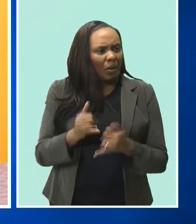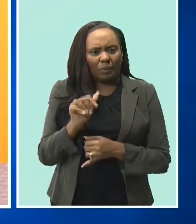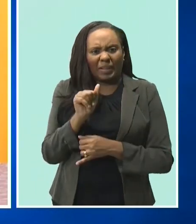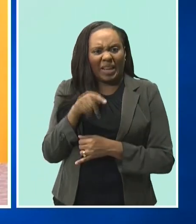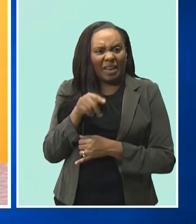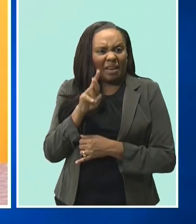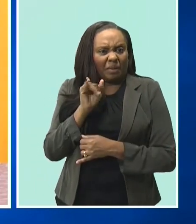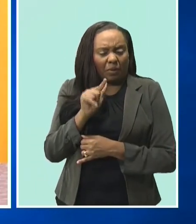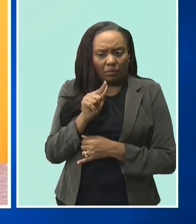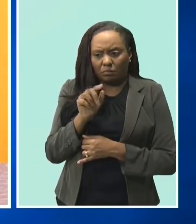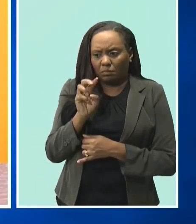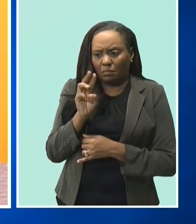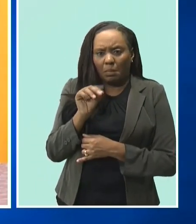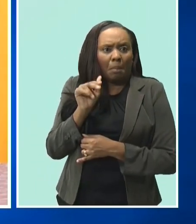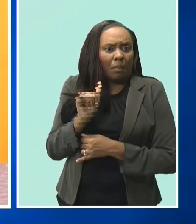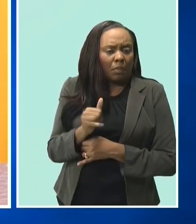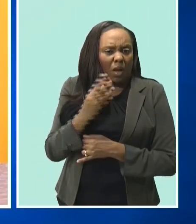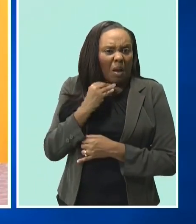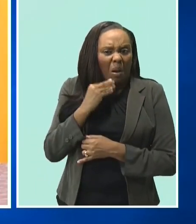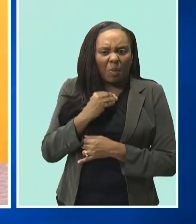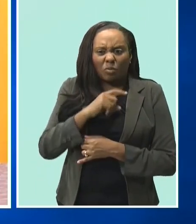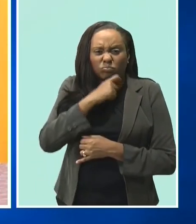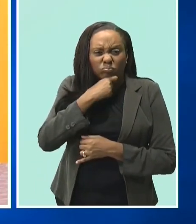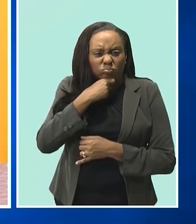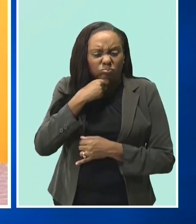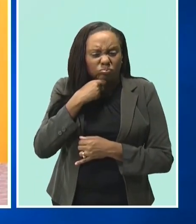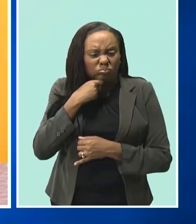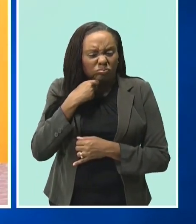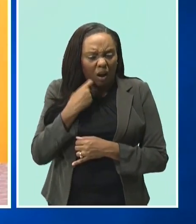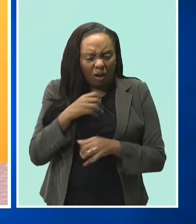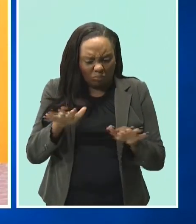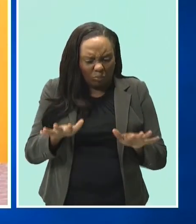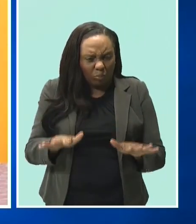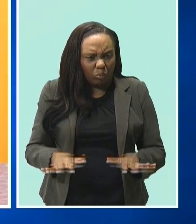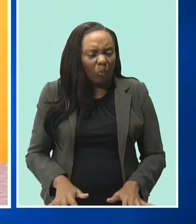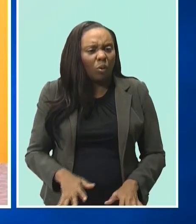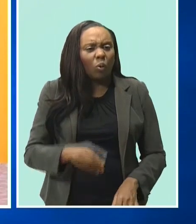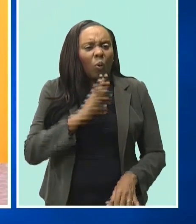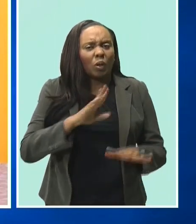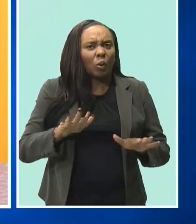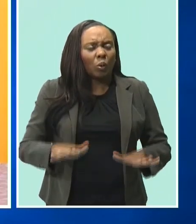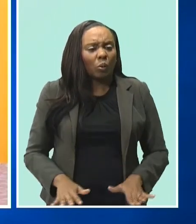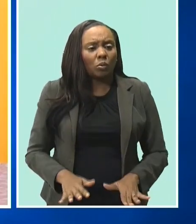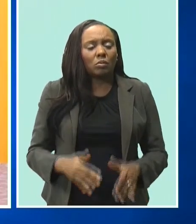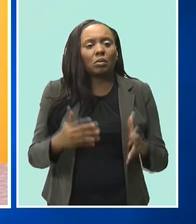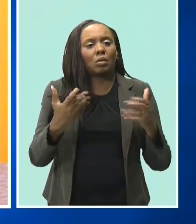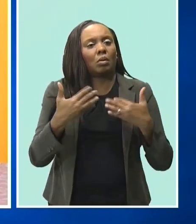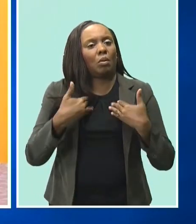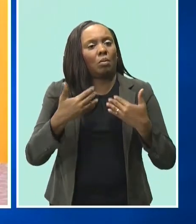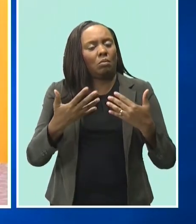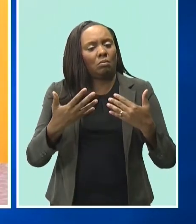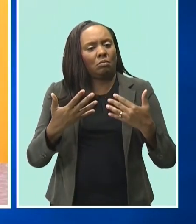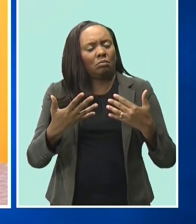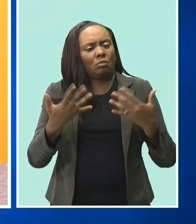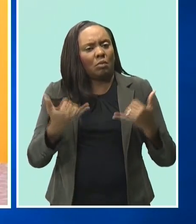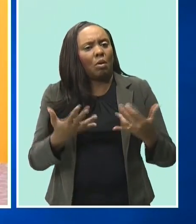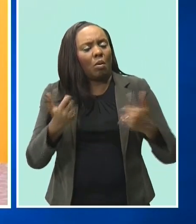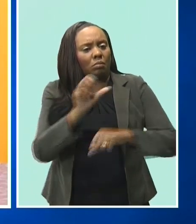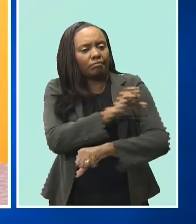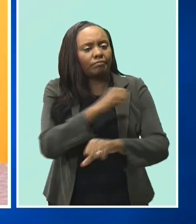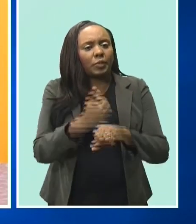A university lecturer believes education cannot truly be accessible to all unless such inequalities are